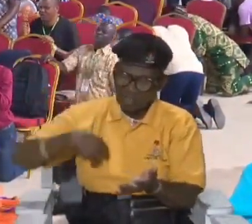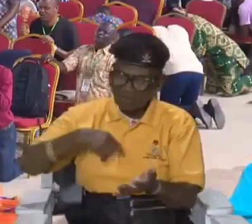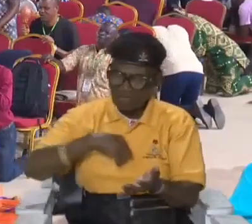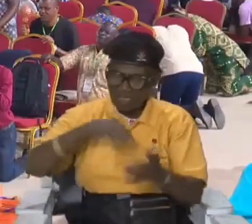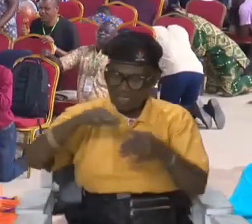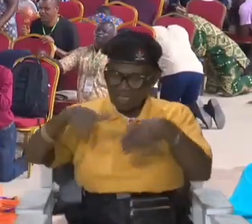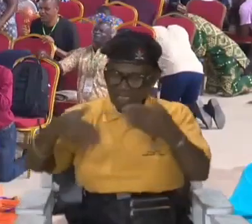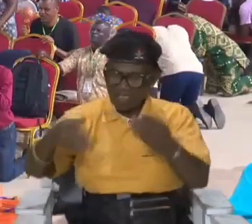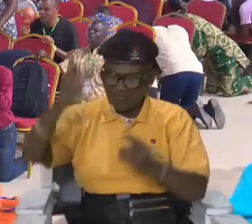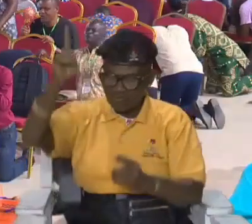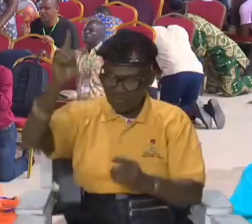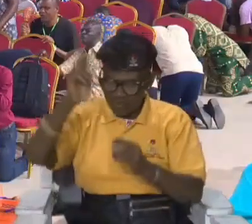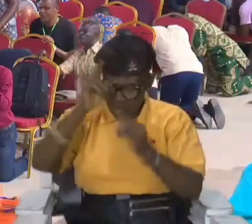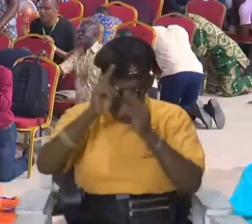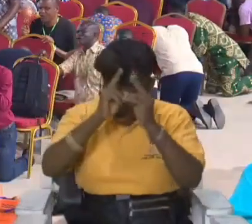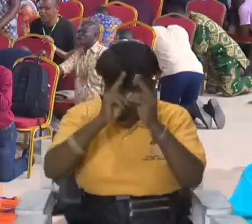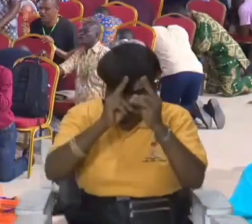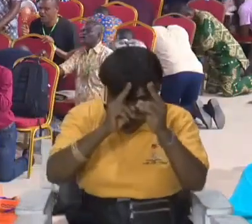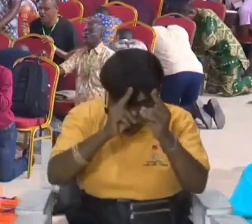We give you